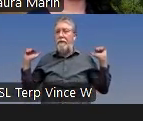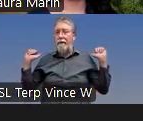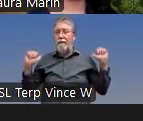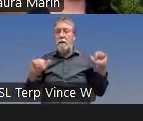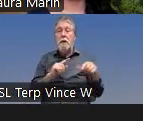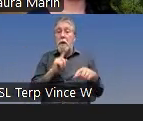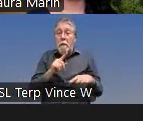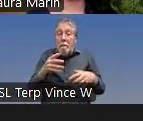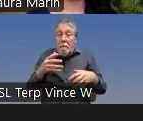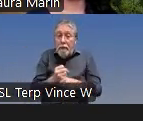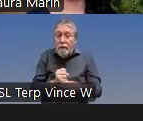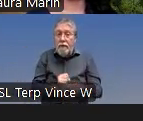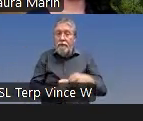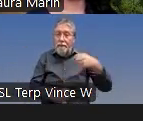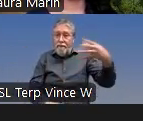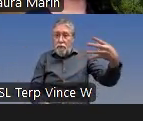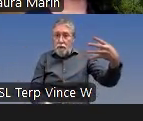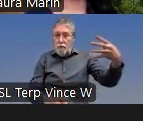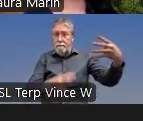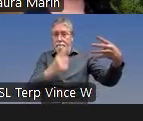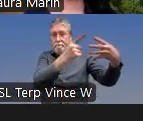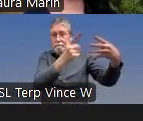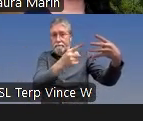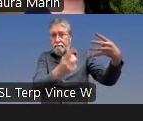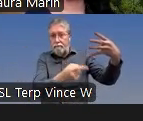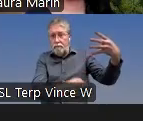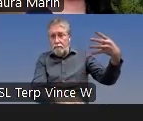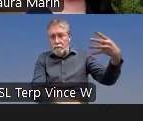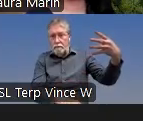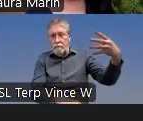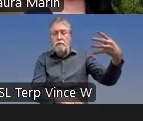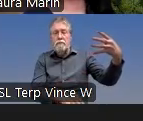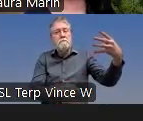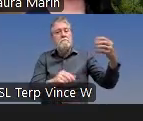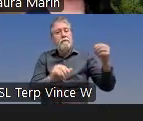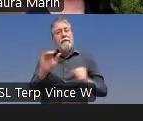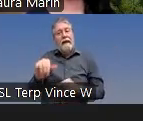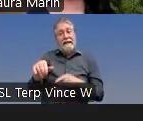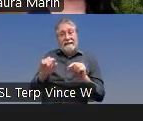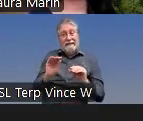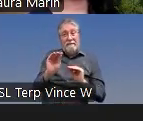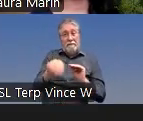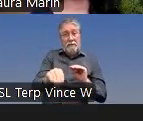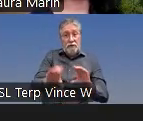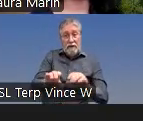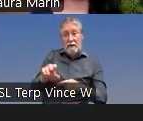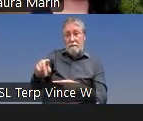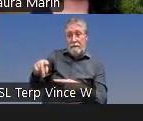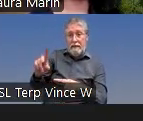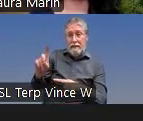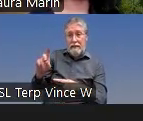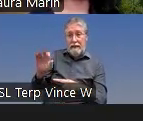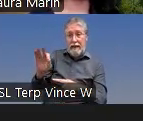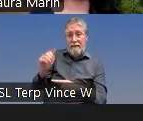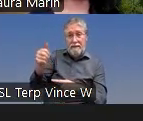quickly, and you can follow up with that PDF document, and